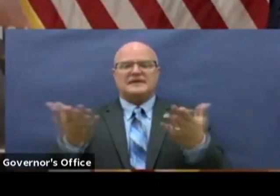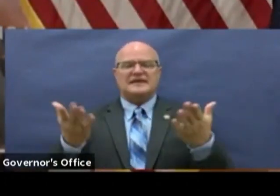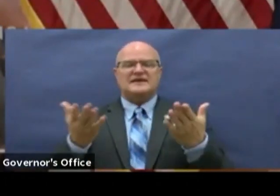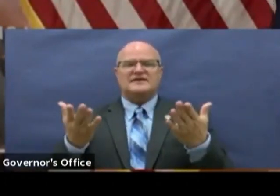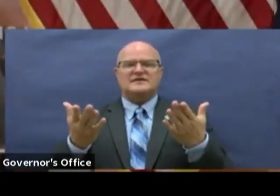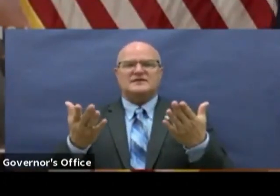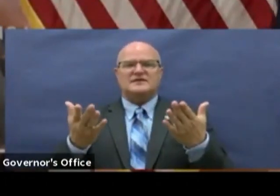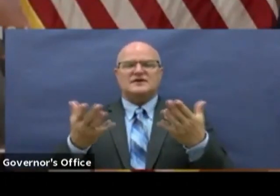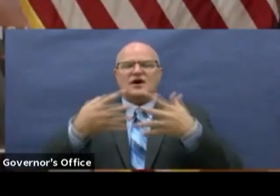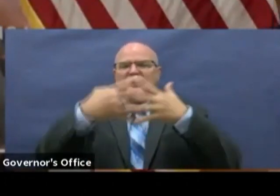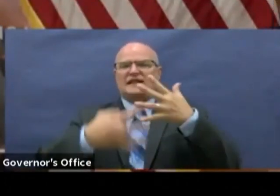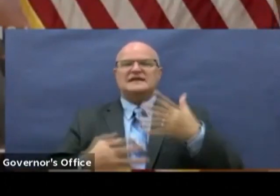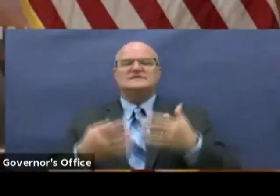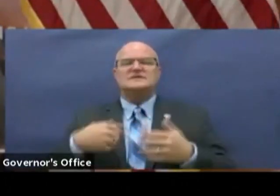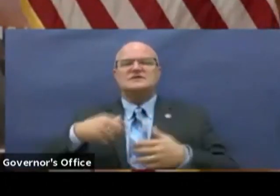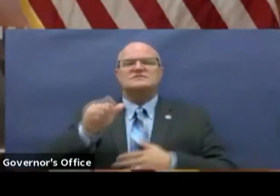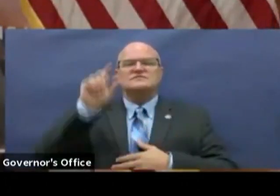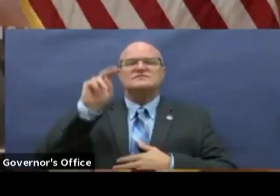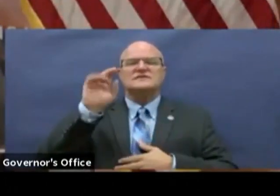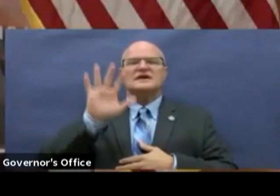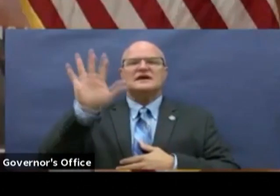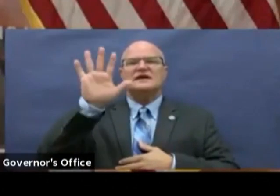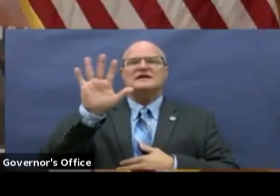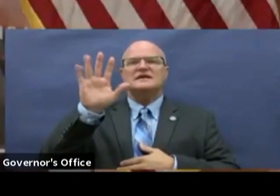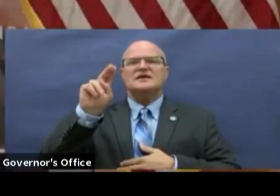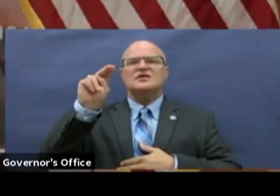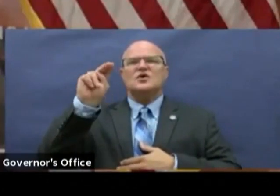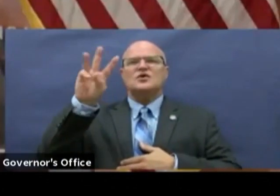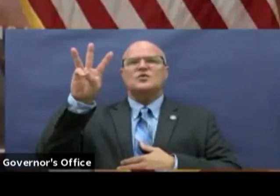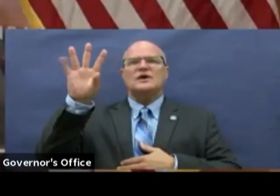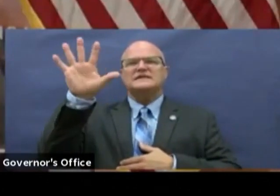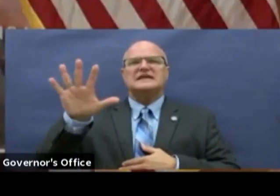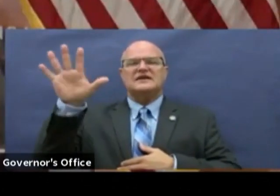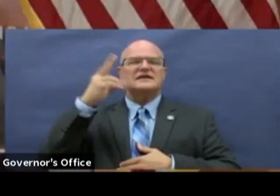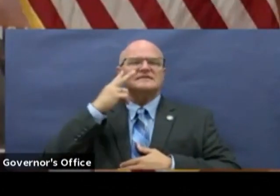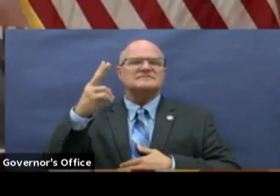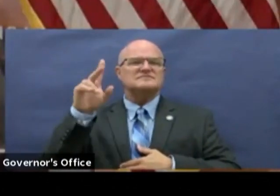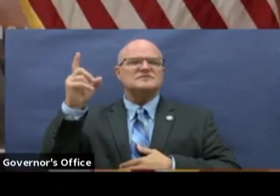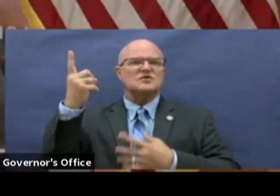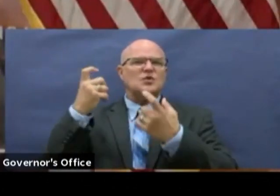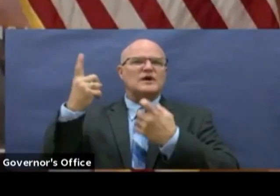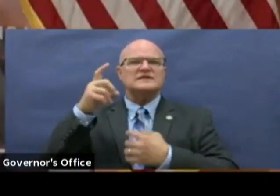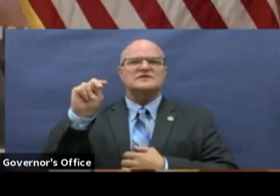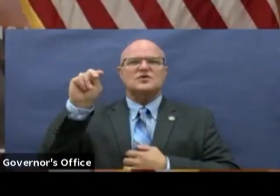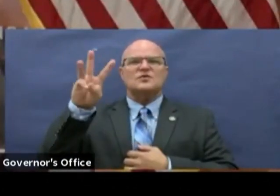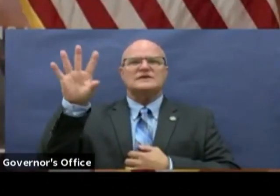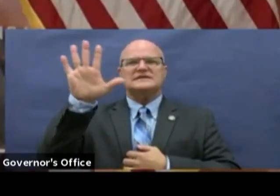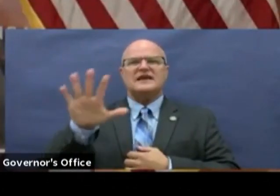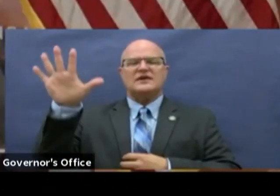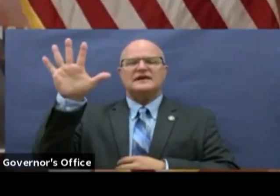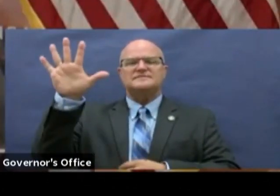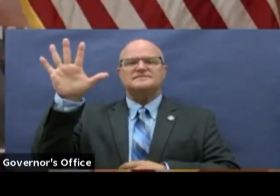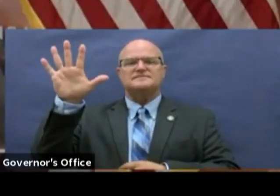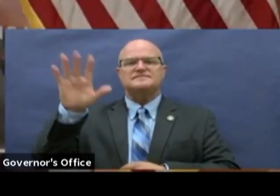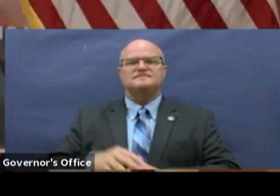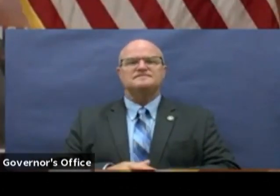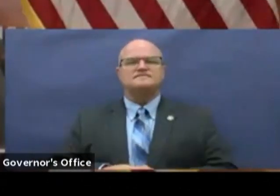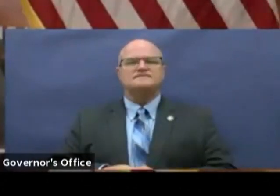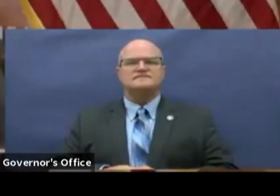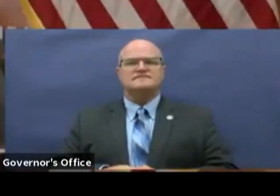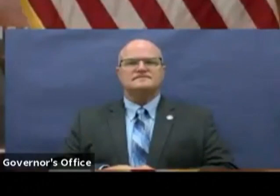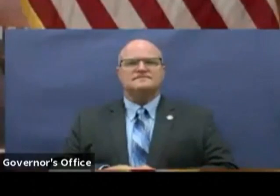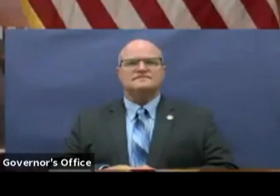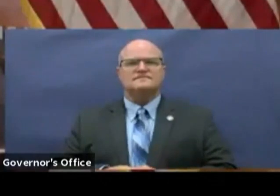let's start up in the Northwest and see if there's any questions there first.